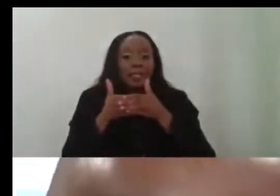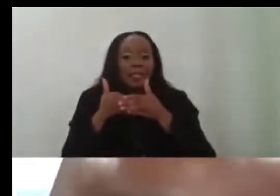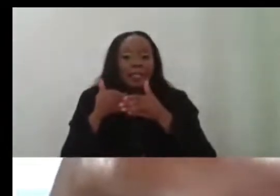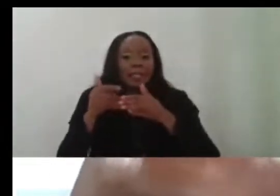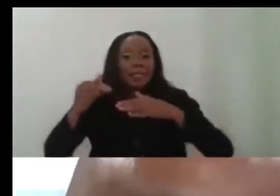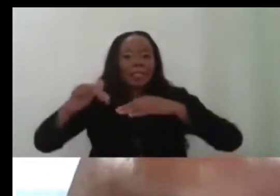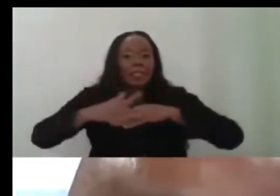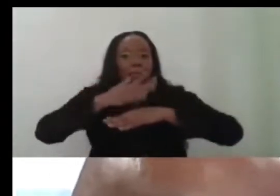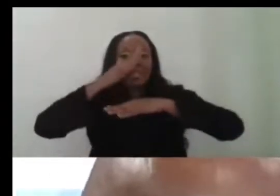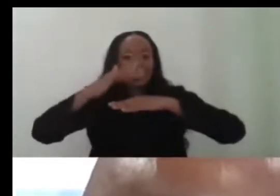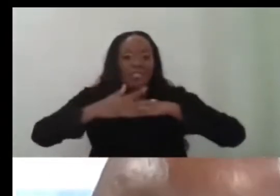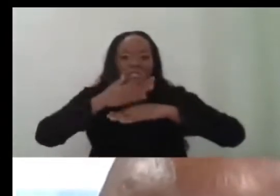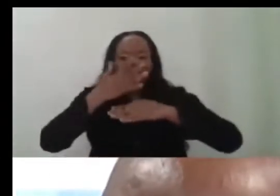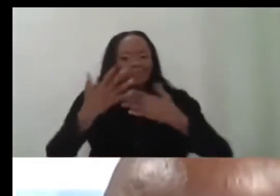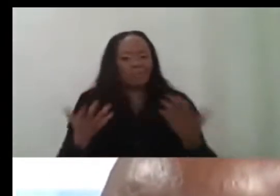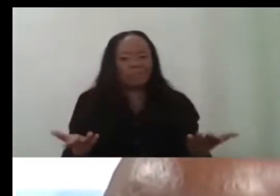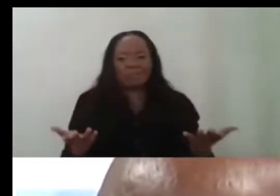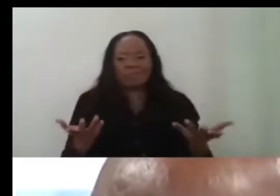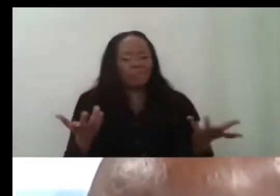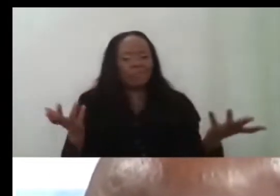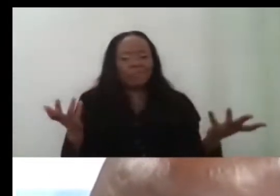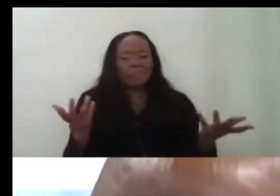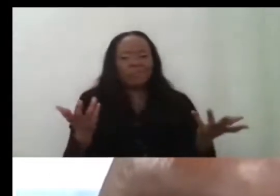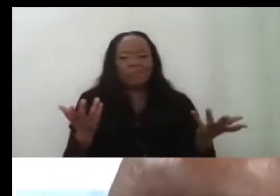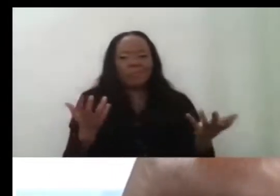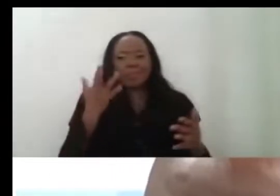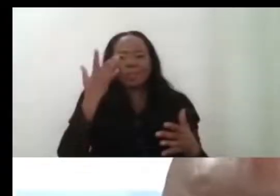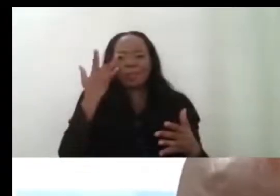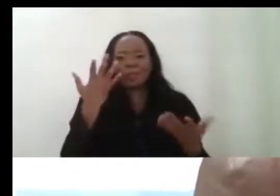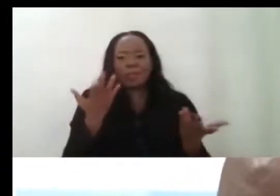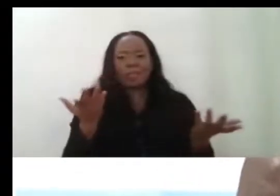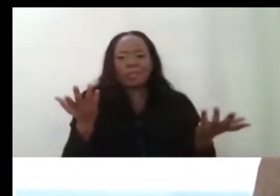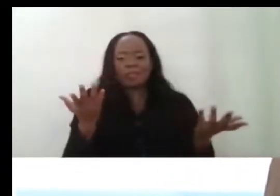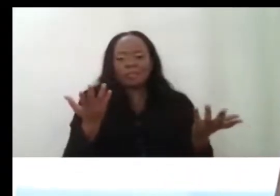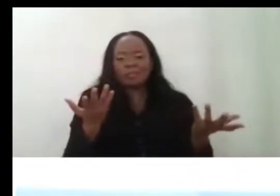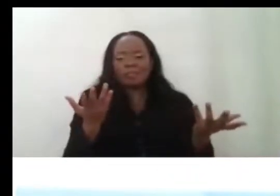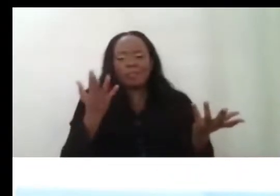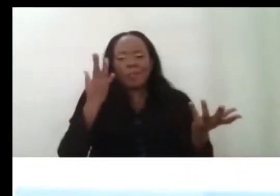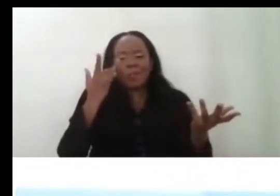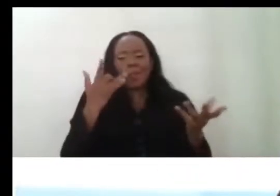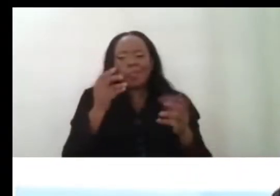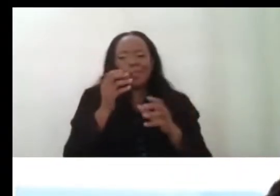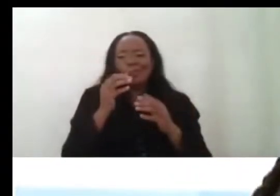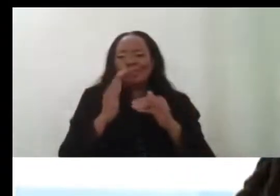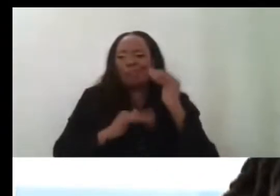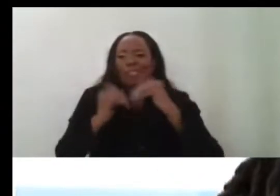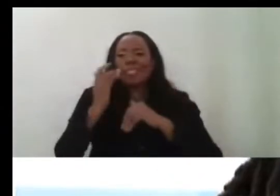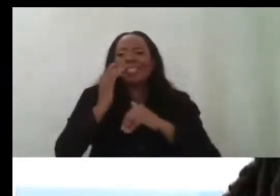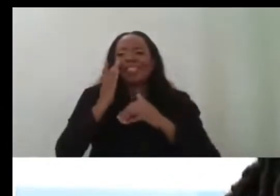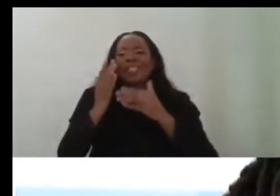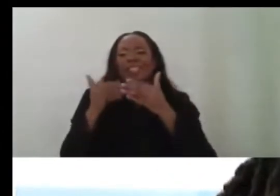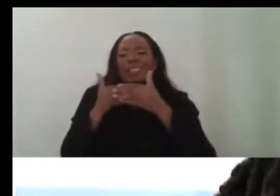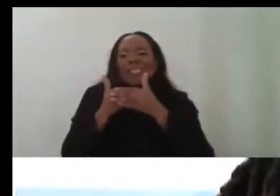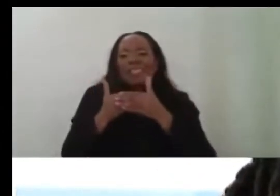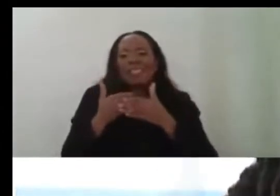How do you reconcile that in the light of the fact that you're expecting all these stronger and intense